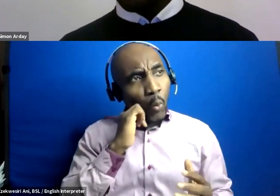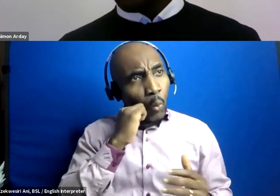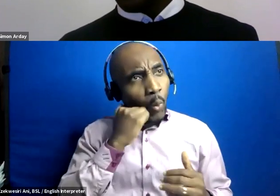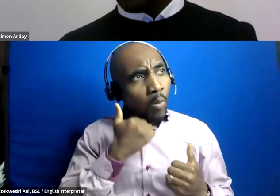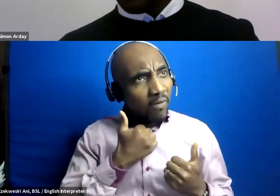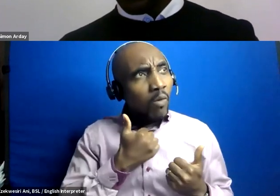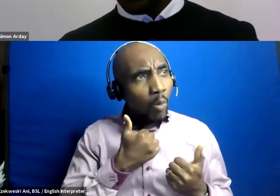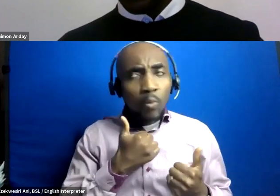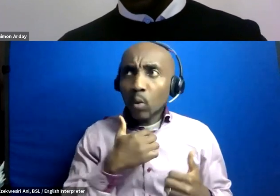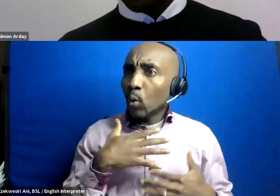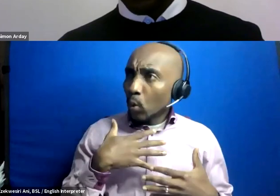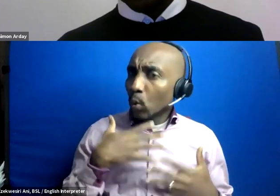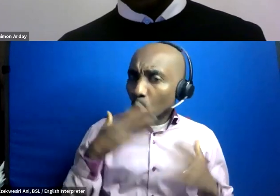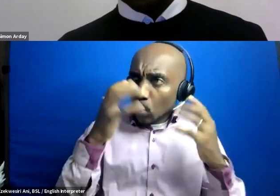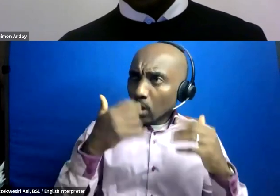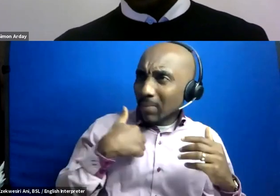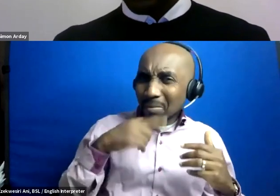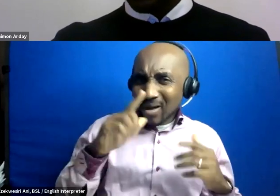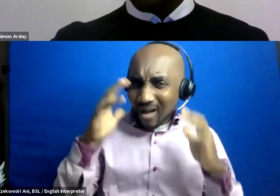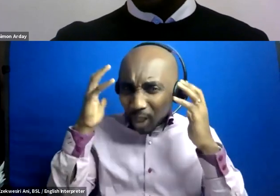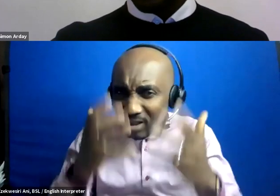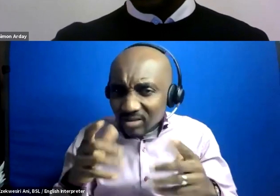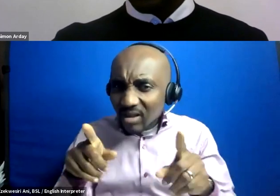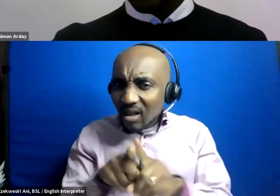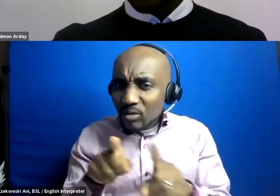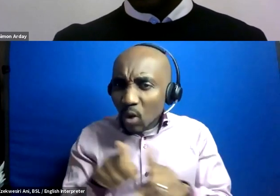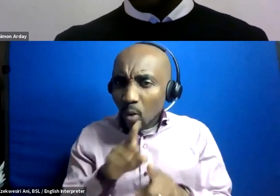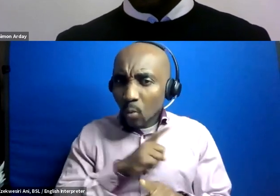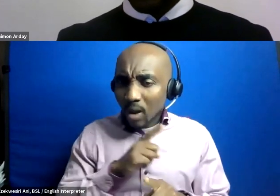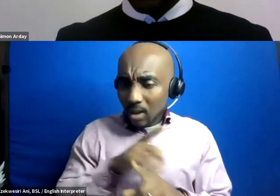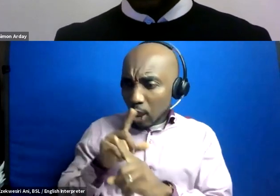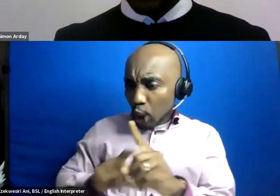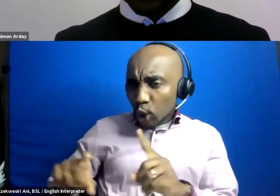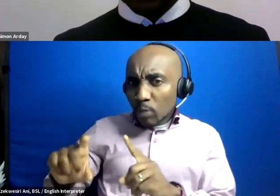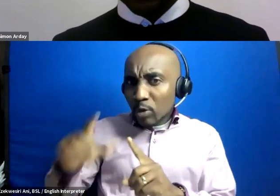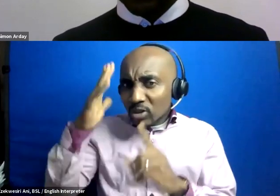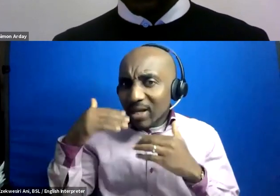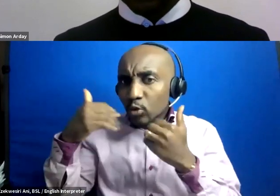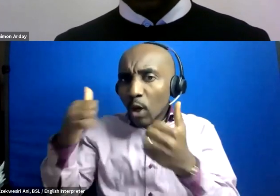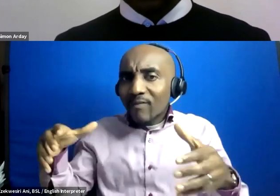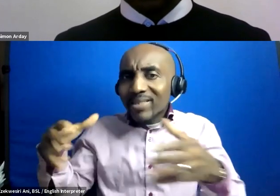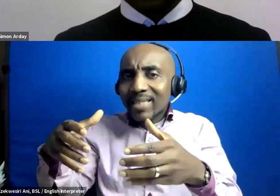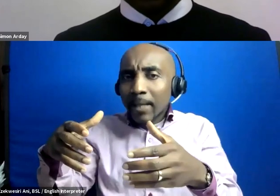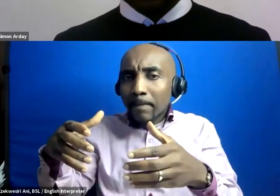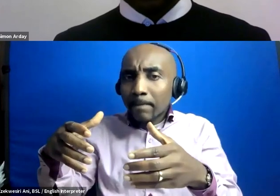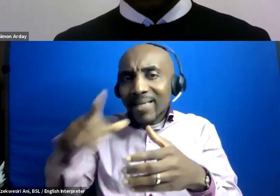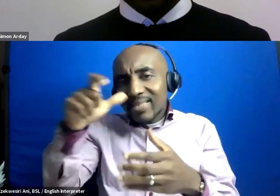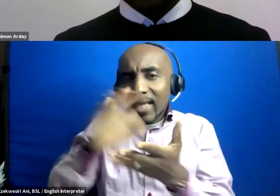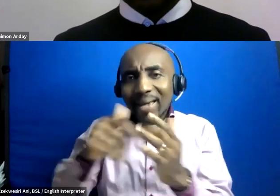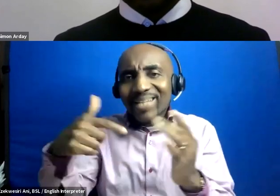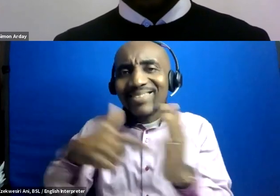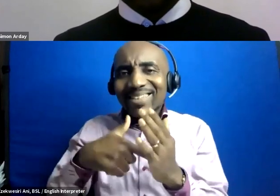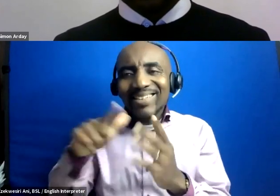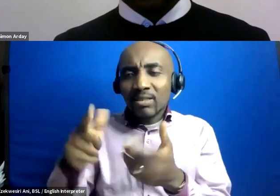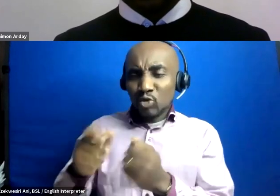also concerning to me that the community mental health team had treated me in that way. And the